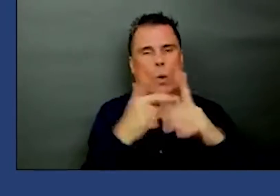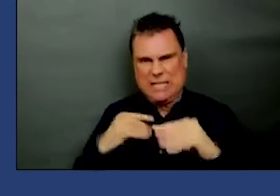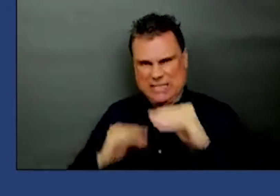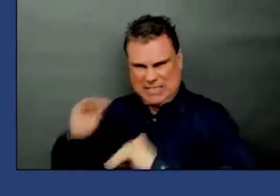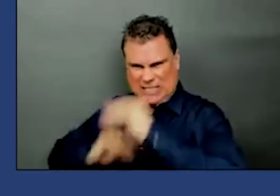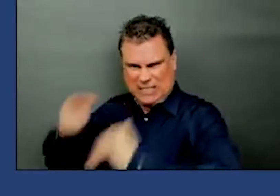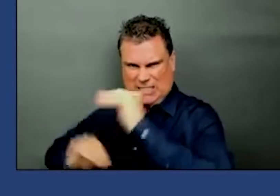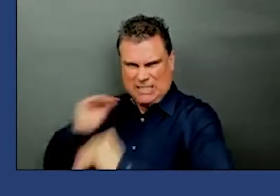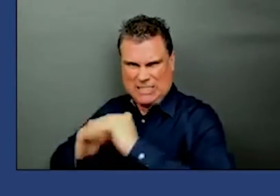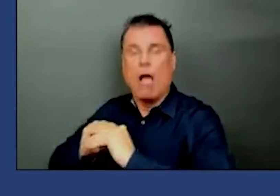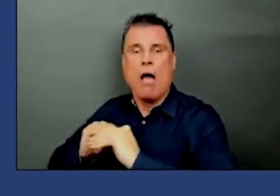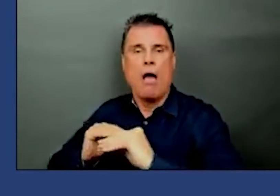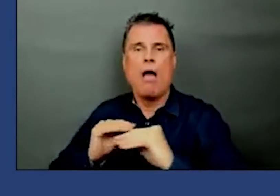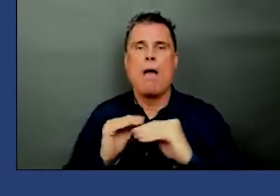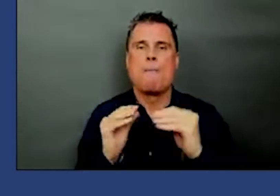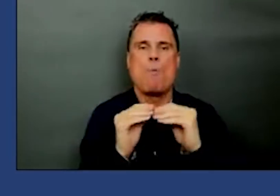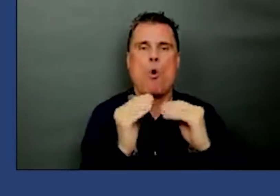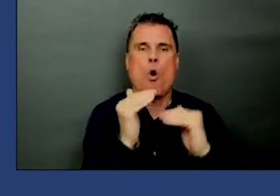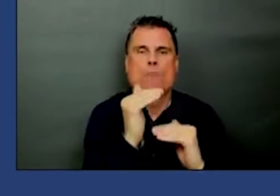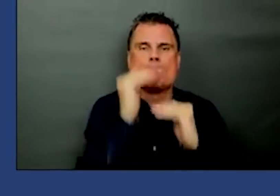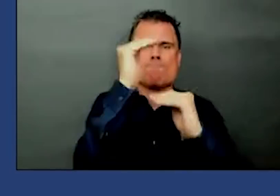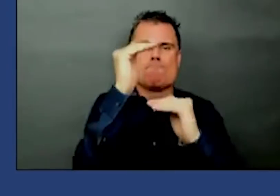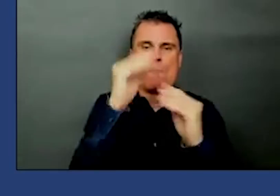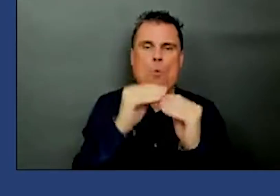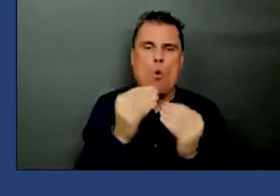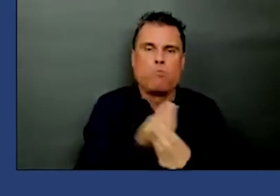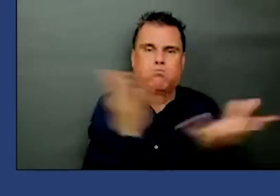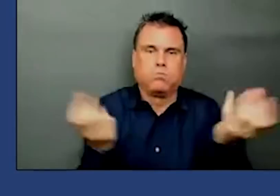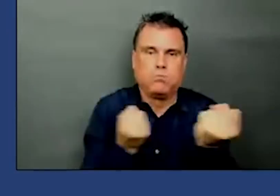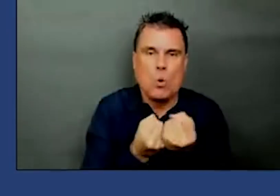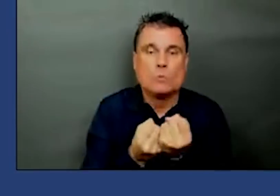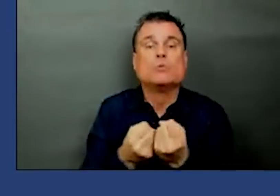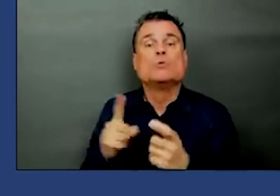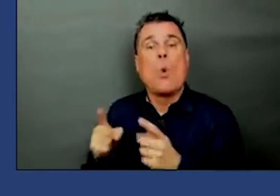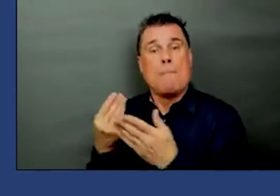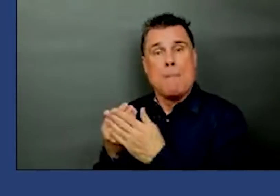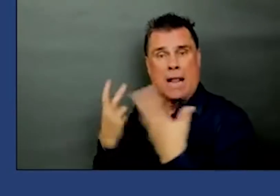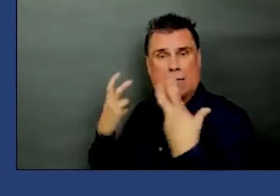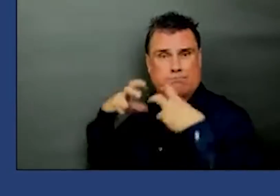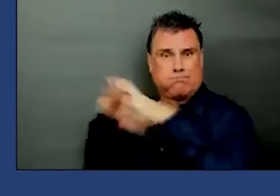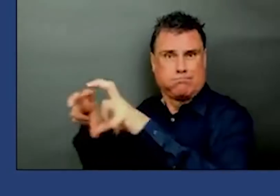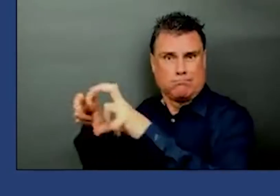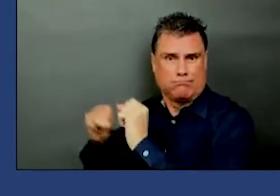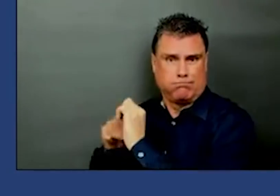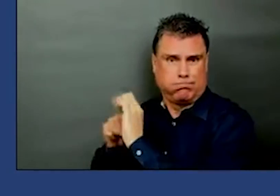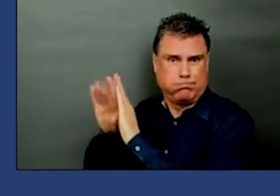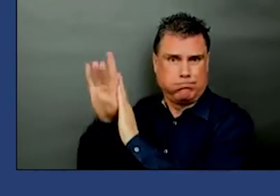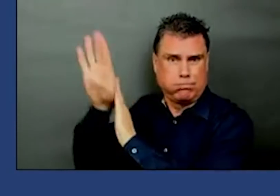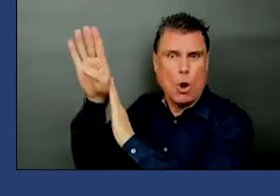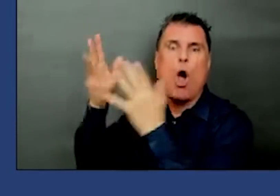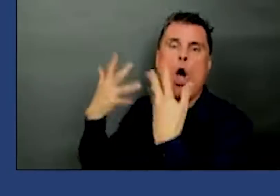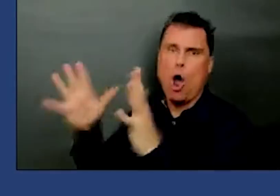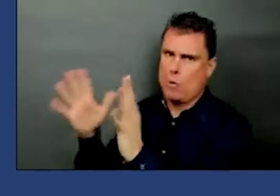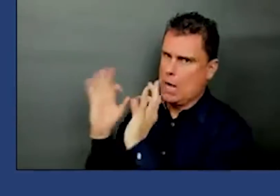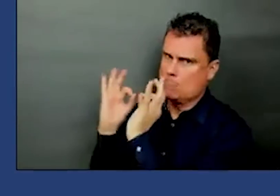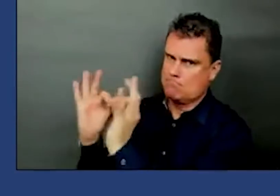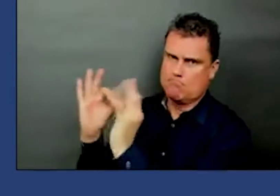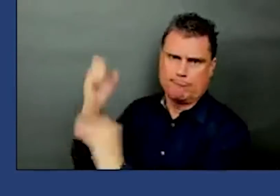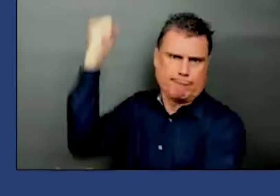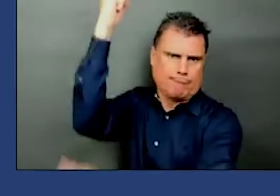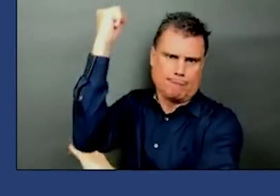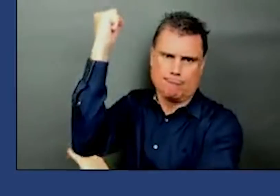investment income, which has done very well for us in the first 9 months of the year. So I look forward to being able to kind of get into more of that when